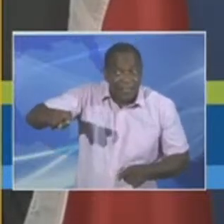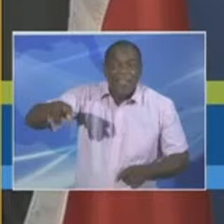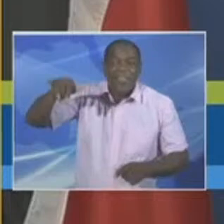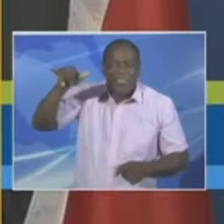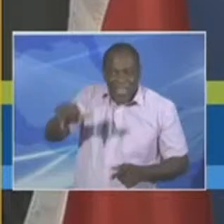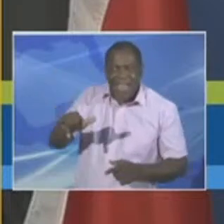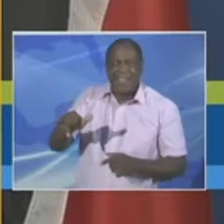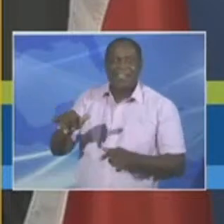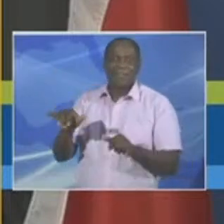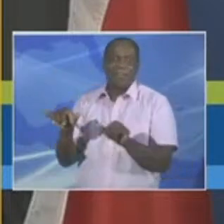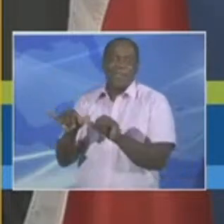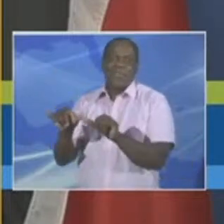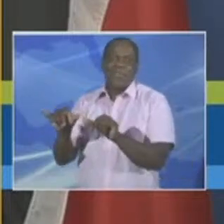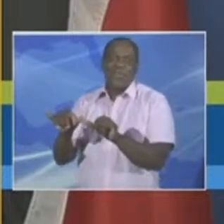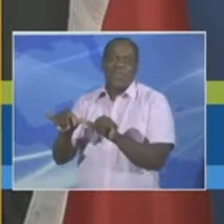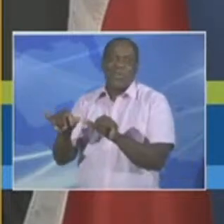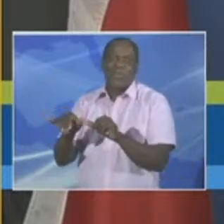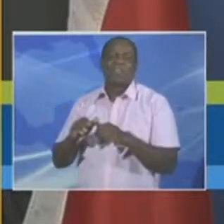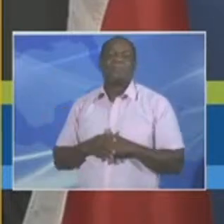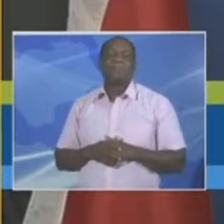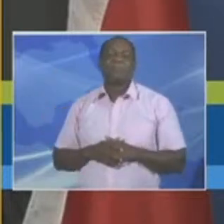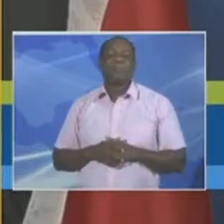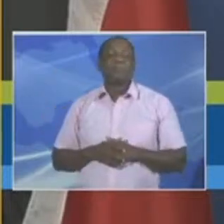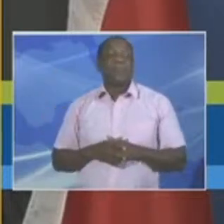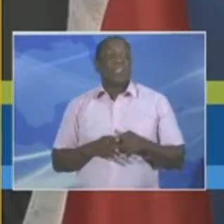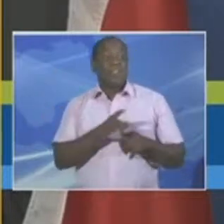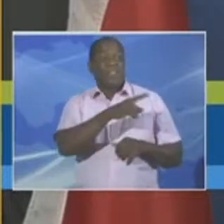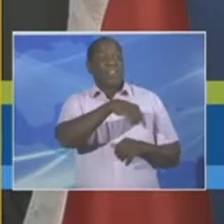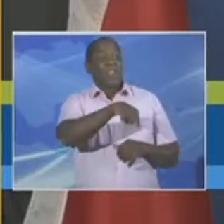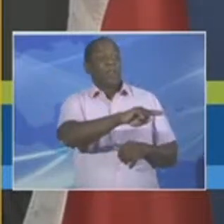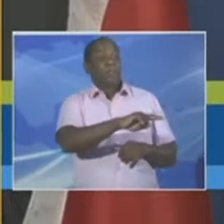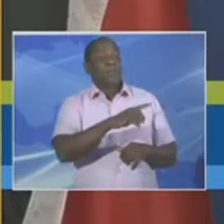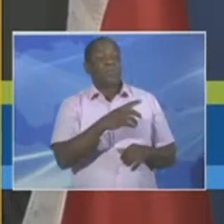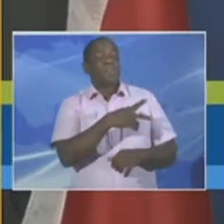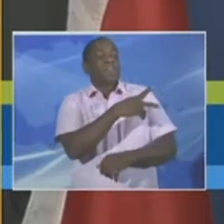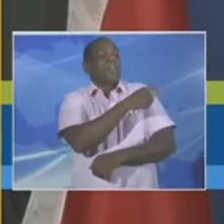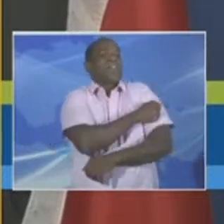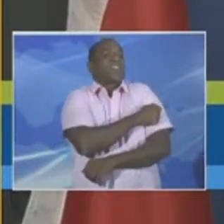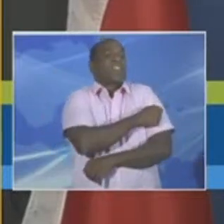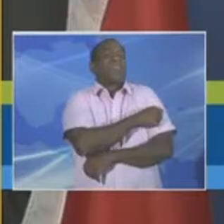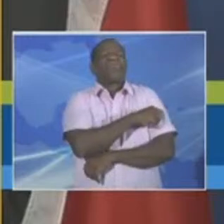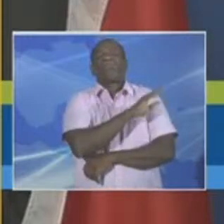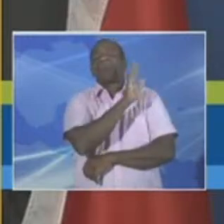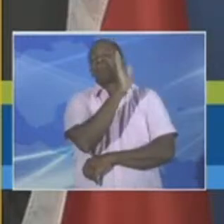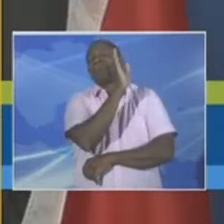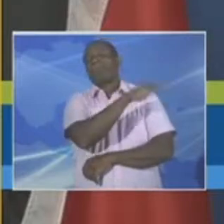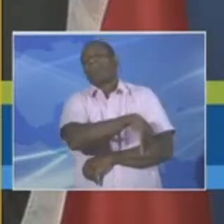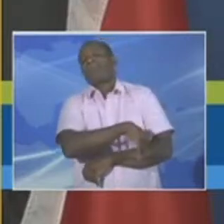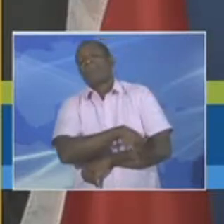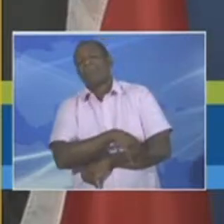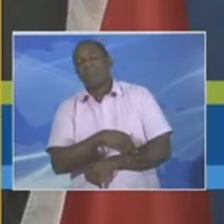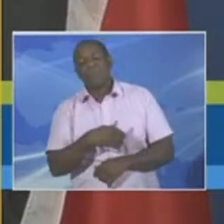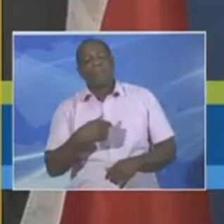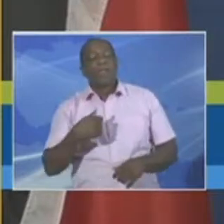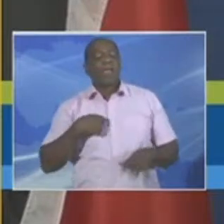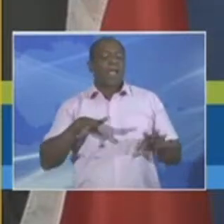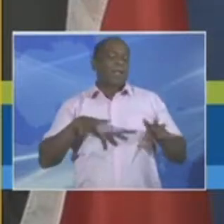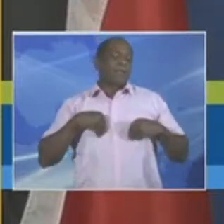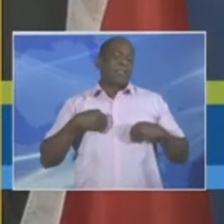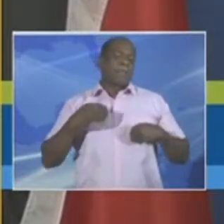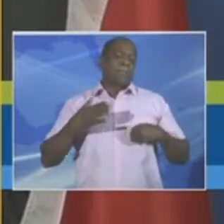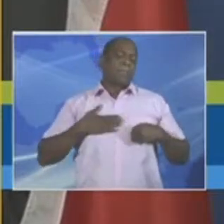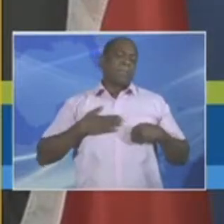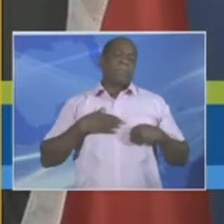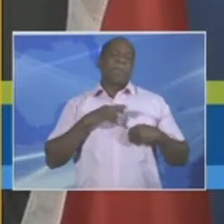persons who didn't get vaccinated and who gambled with a chance and can say, no, I told you so, we didn't need it. All